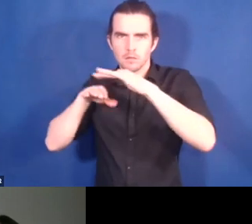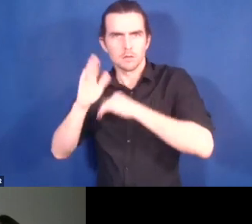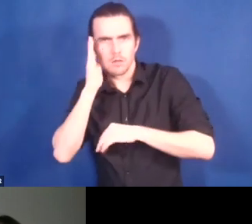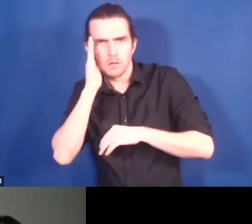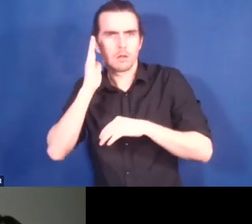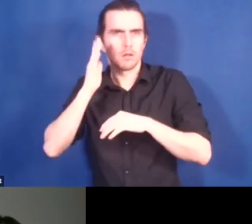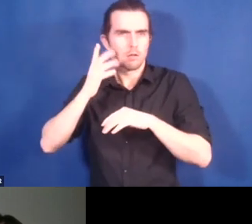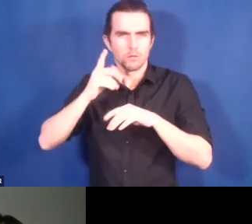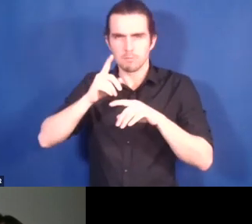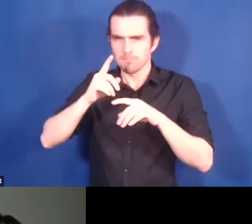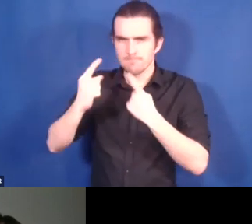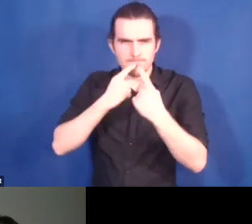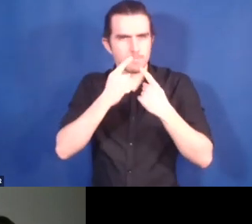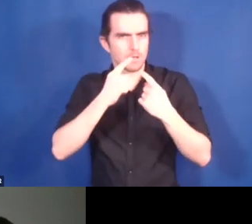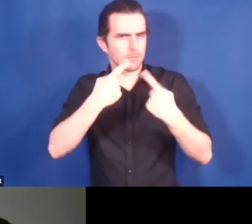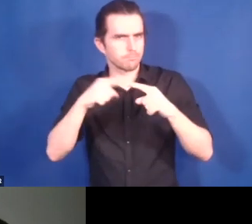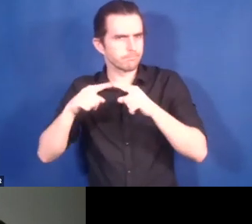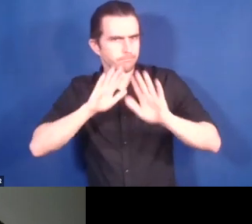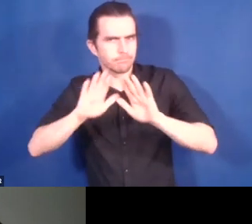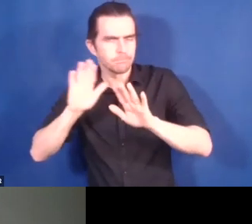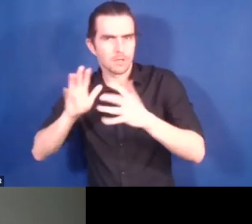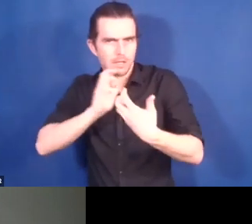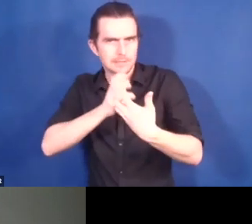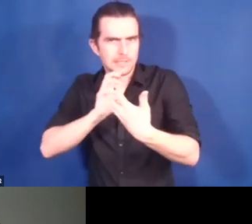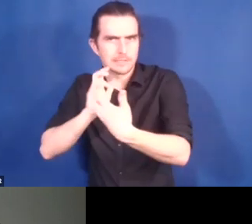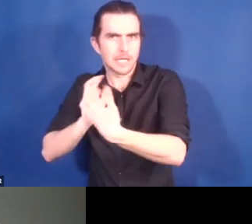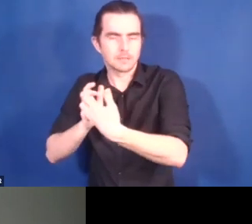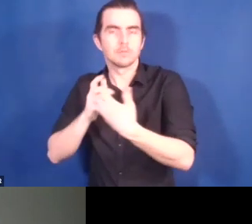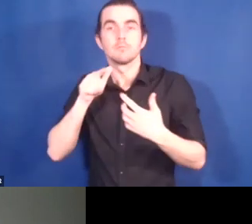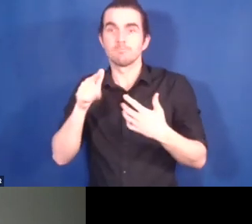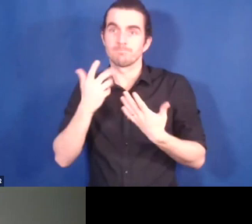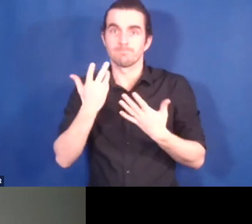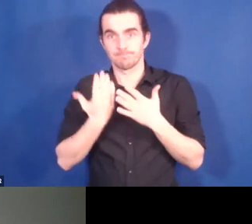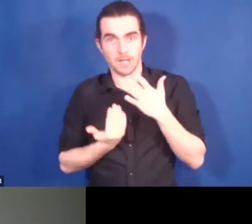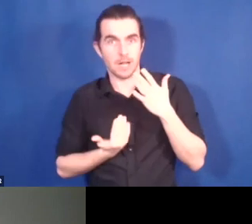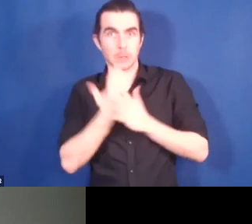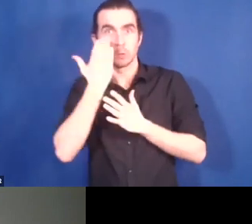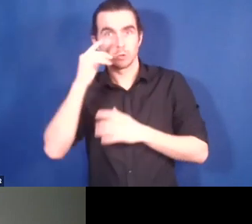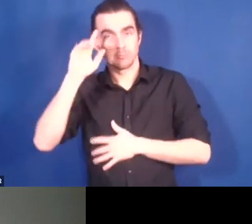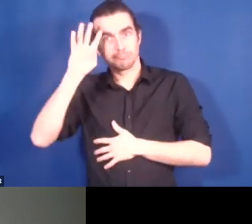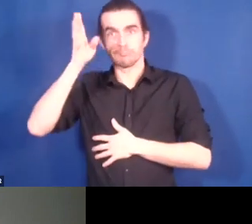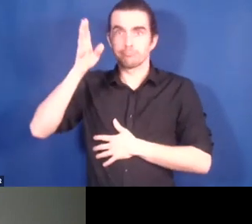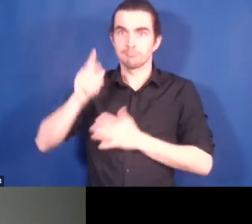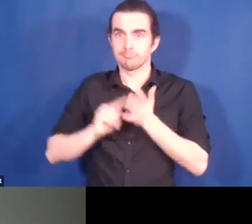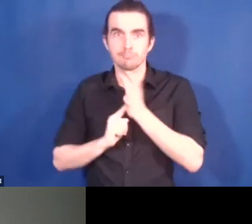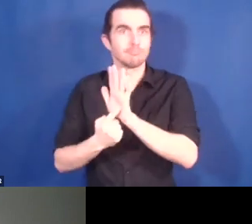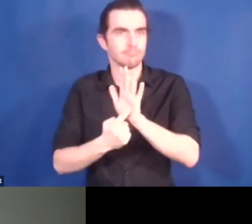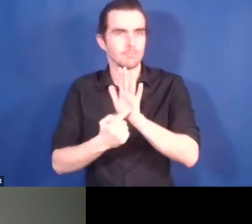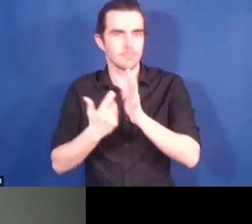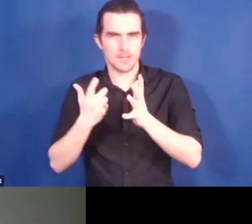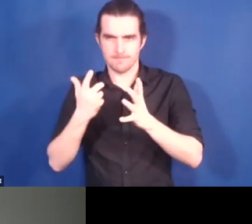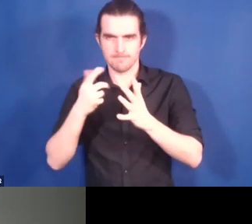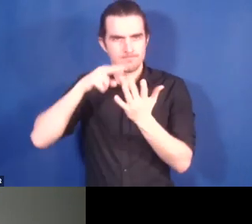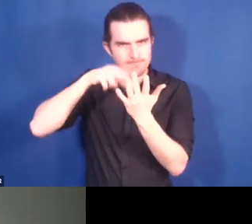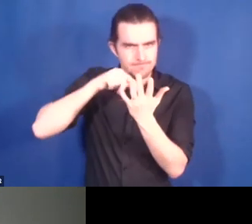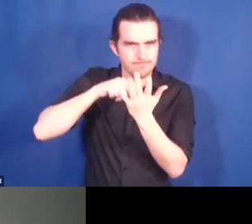to highlight the work that has happened through the COVID sensitive response tracker, the link for which should be going